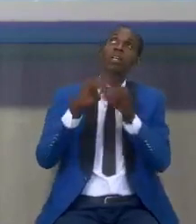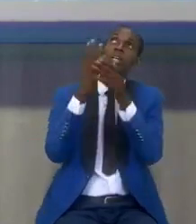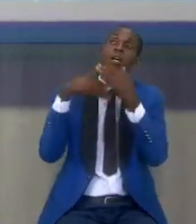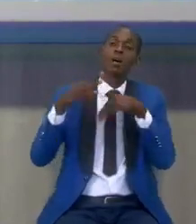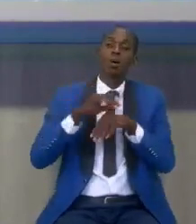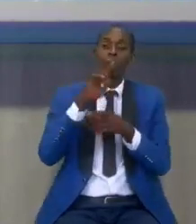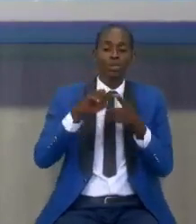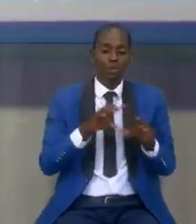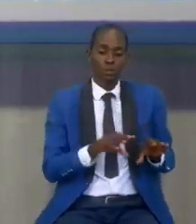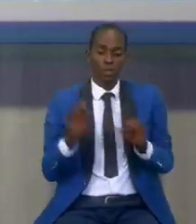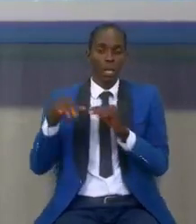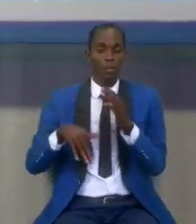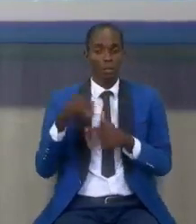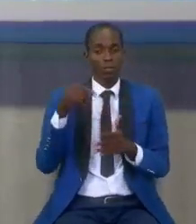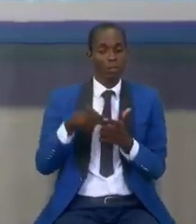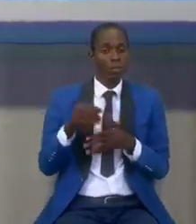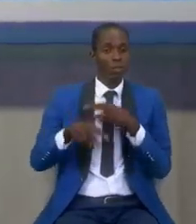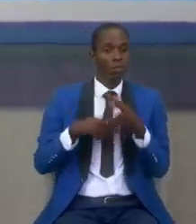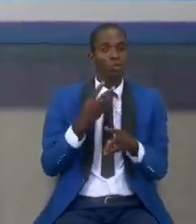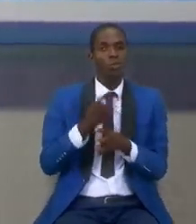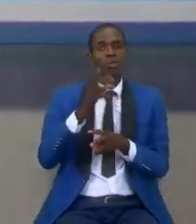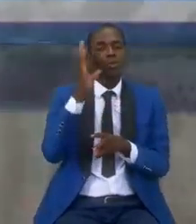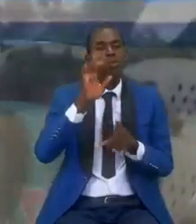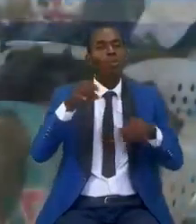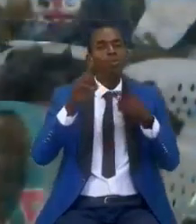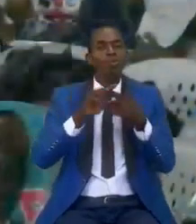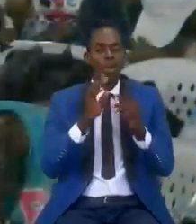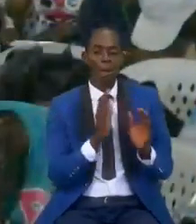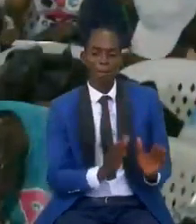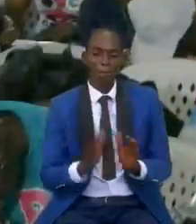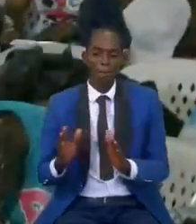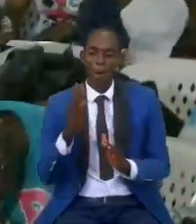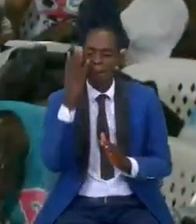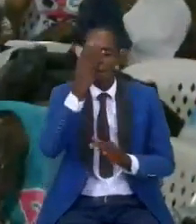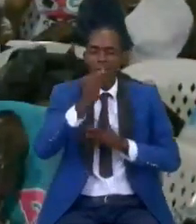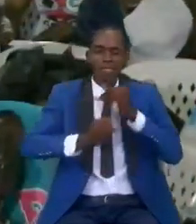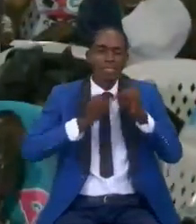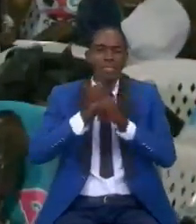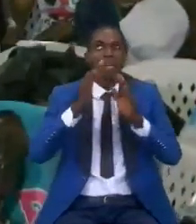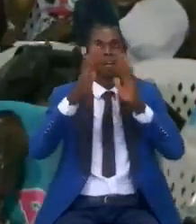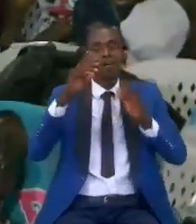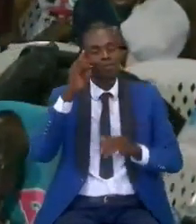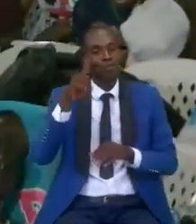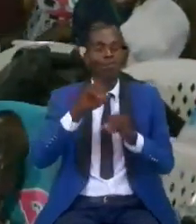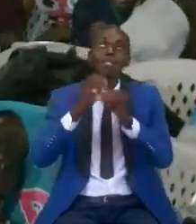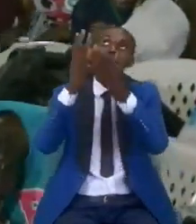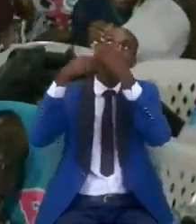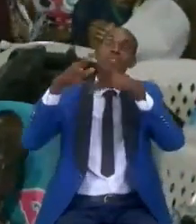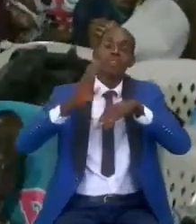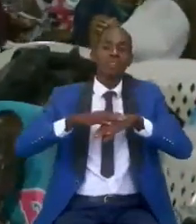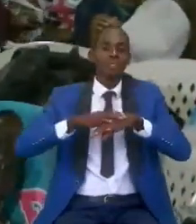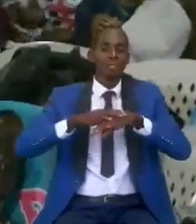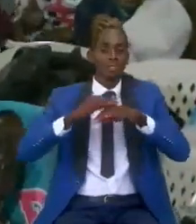mansion for you in heaven. Heads bowed, eyes closed. You want that salvation of the Lord. You